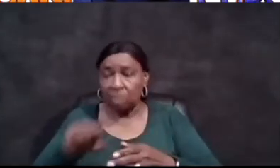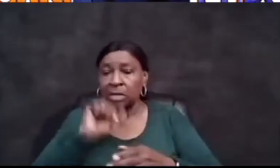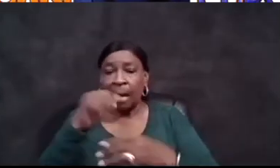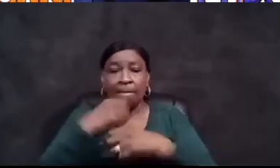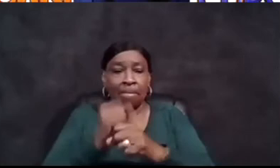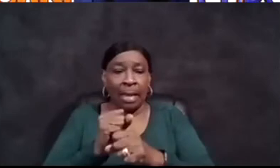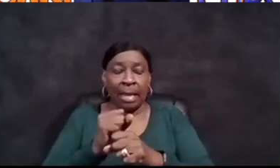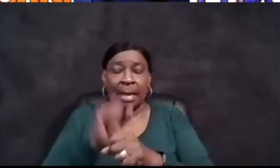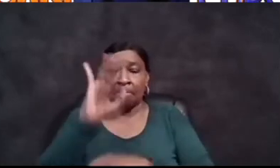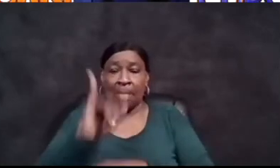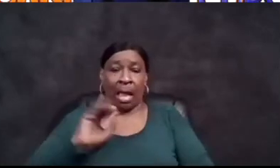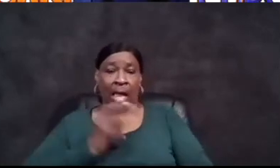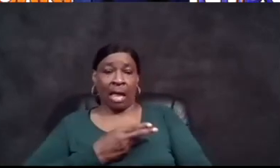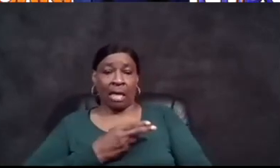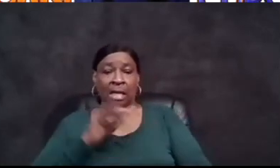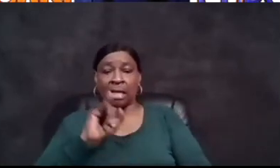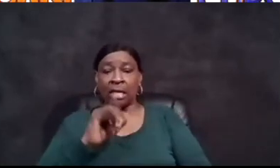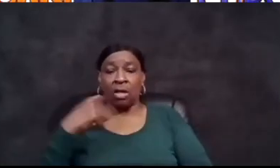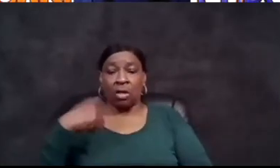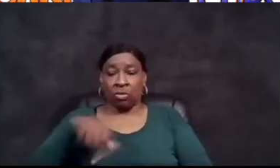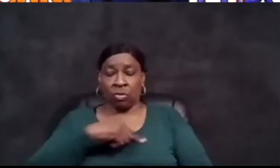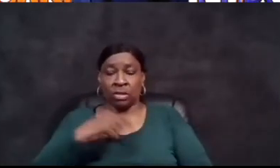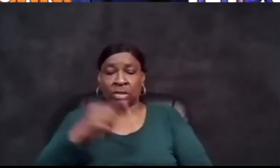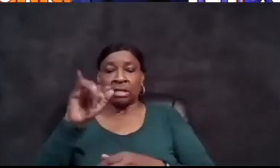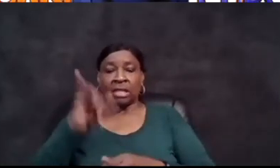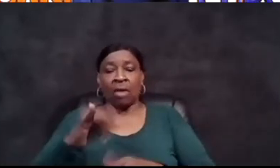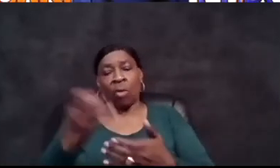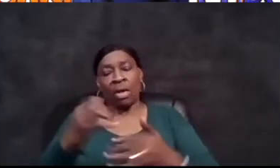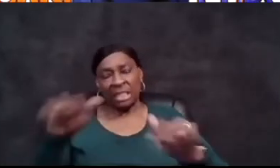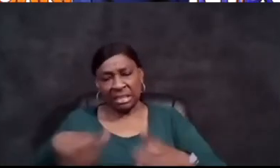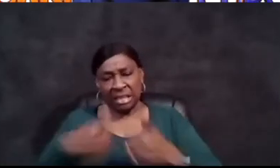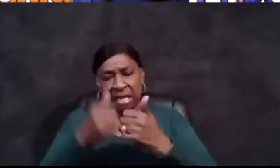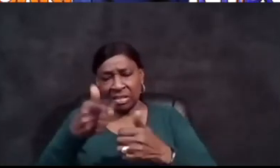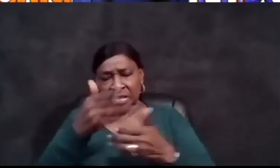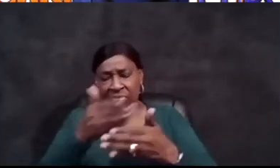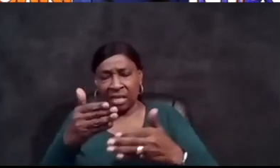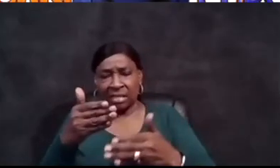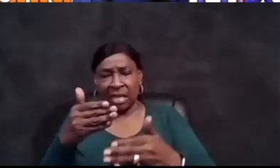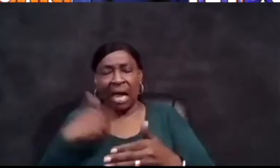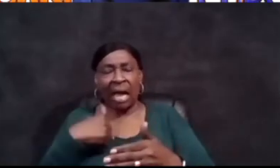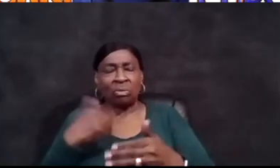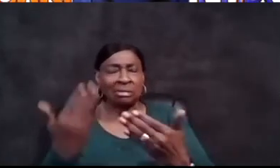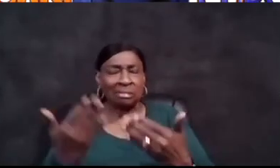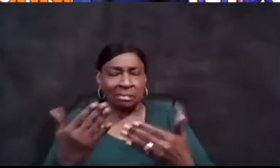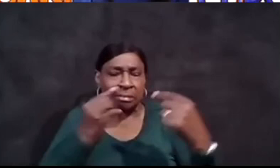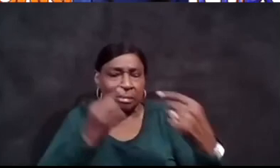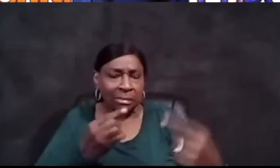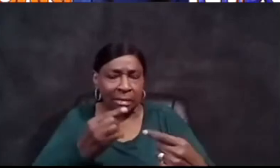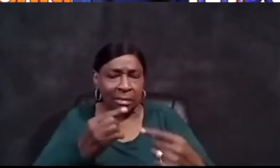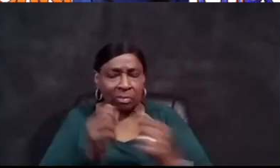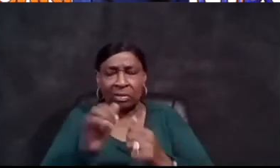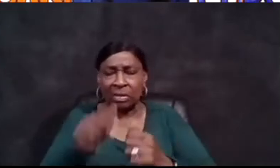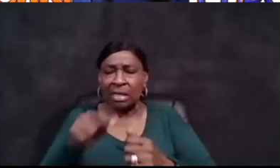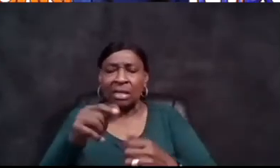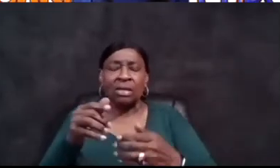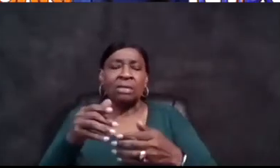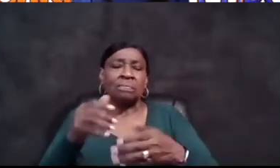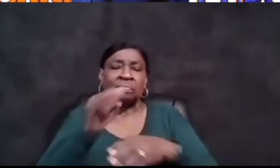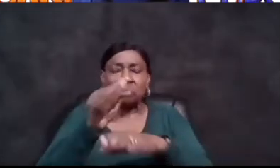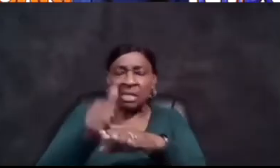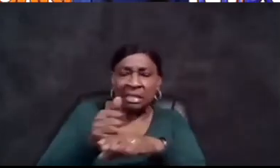us who want to challenge these things. And so I was a little bit struck by, just the framing